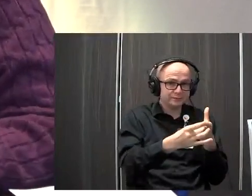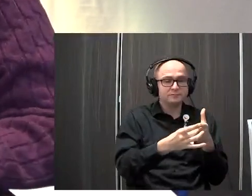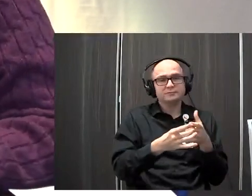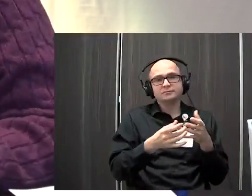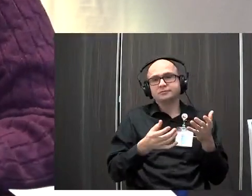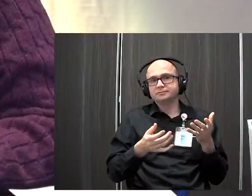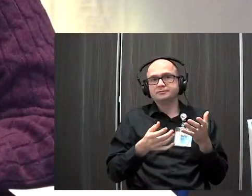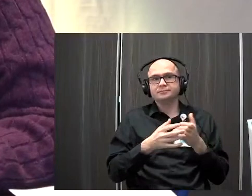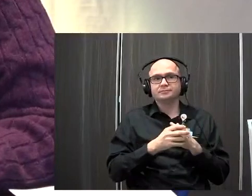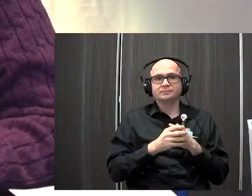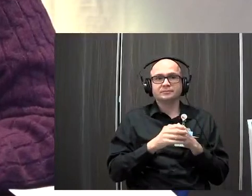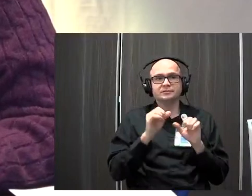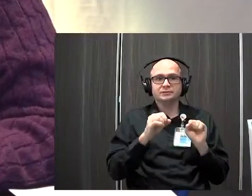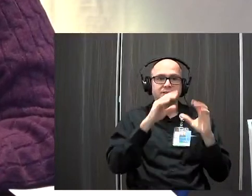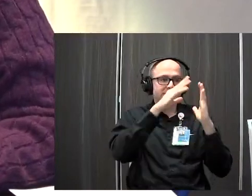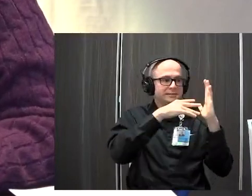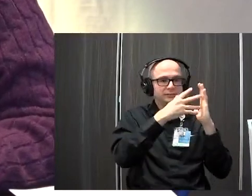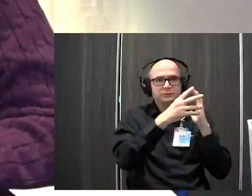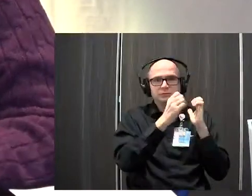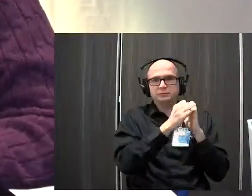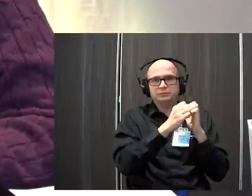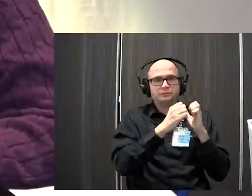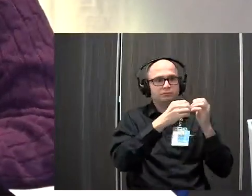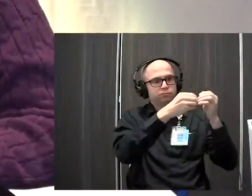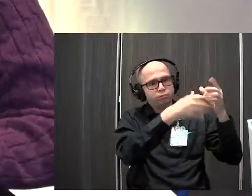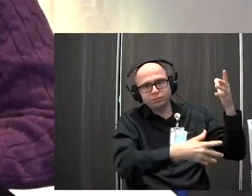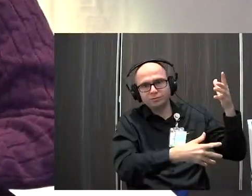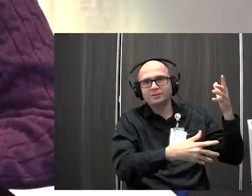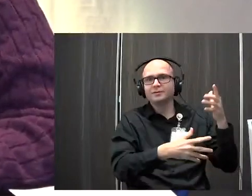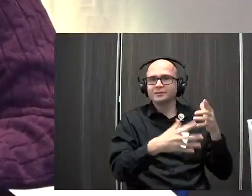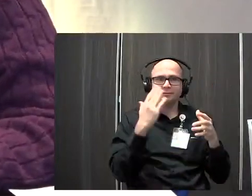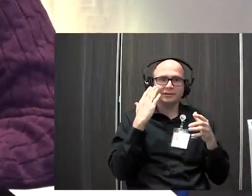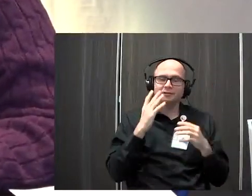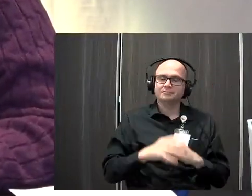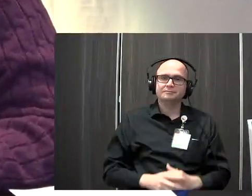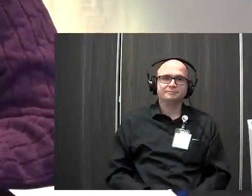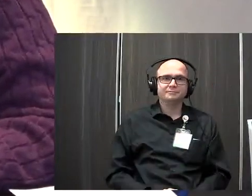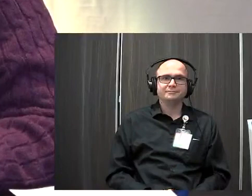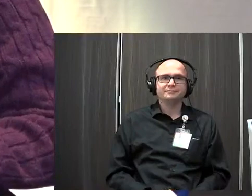that checklist on steroids with as an approach.